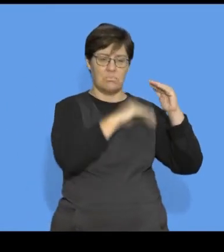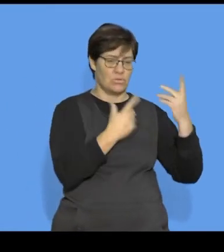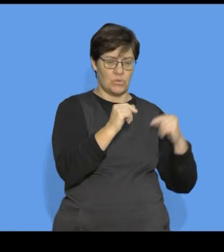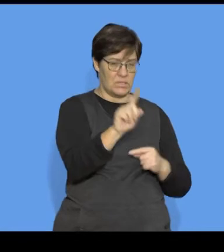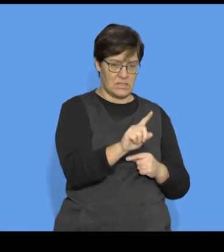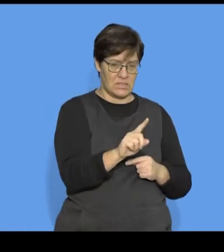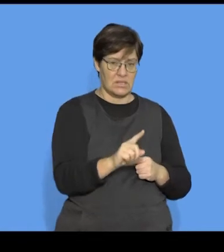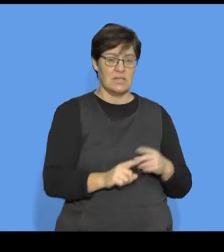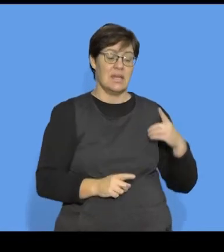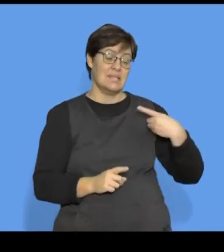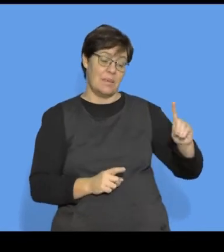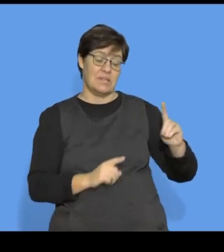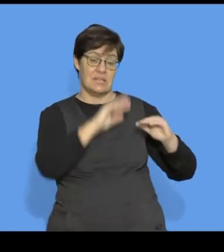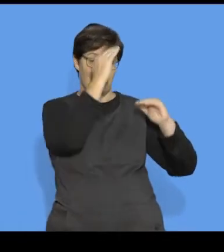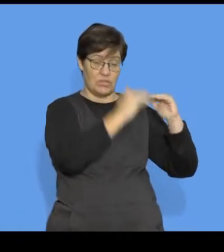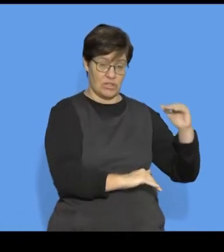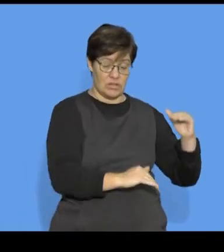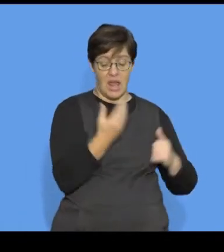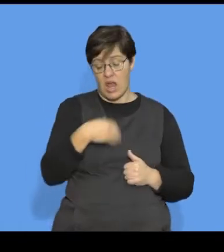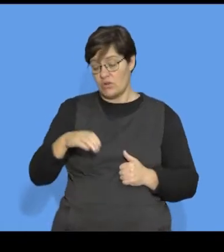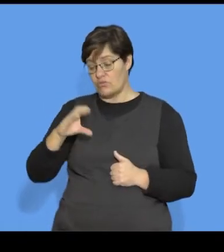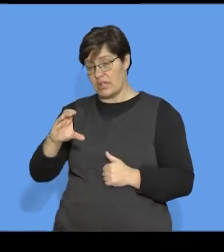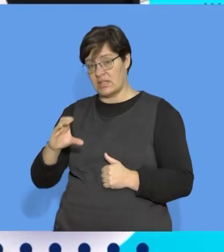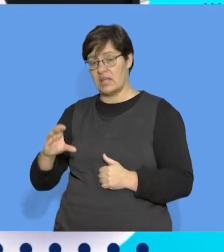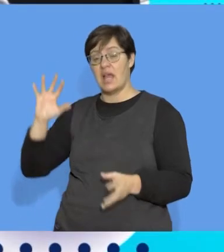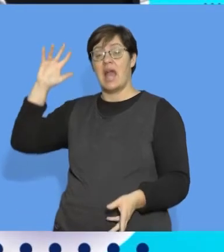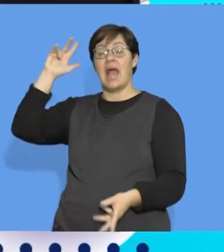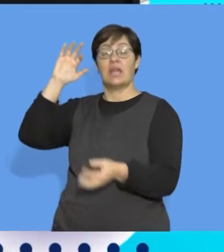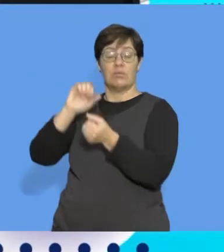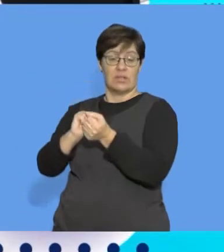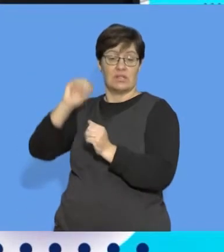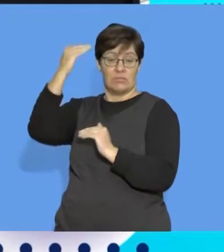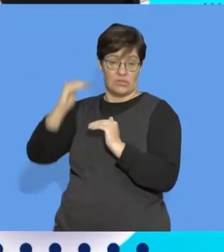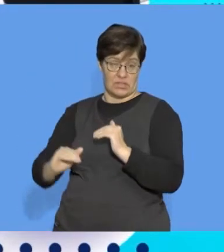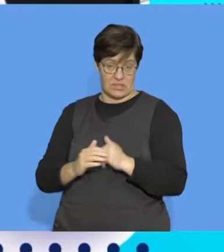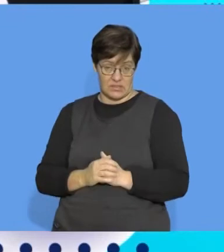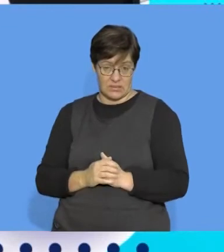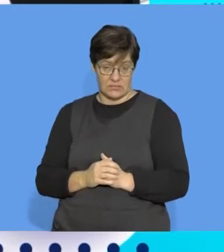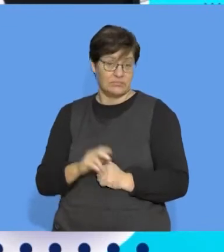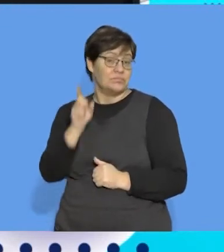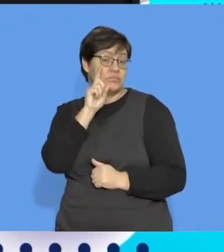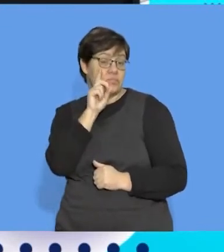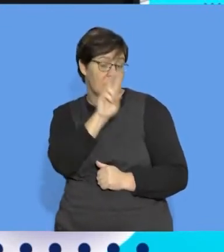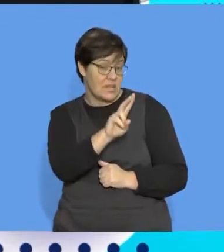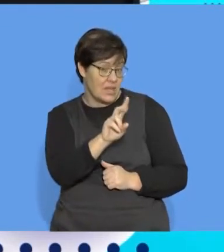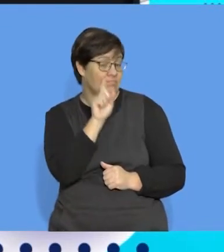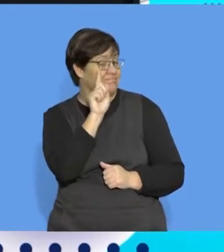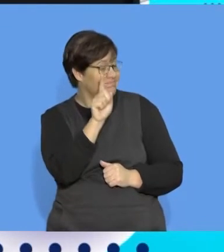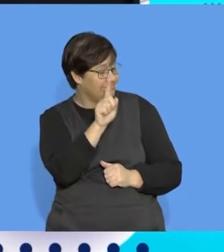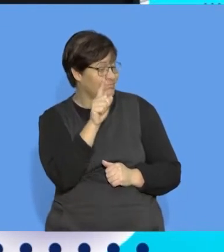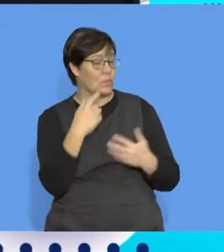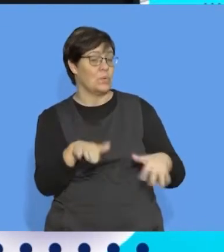have to do with the depreciation? Debit depreciation, credit accumulated depreciation. Now watch